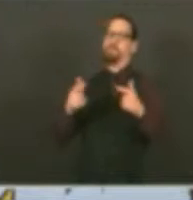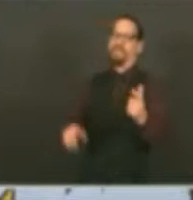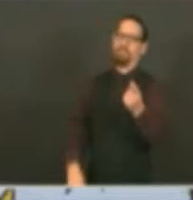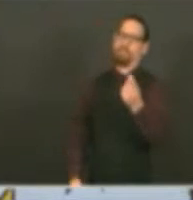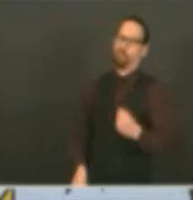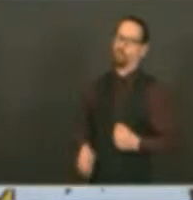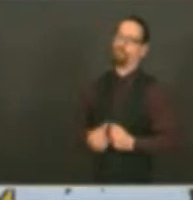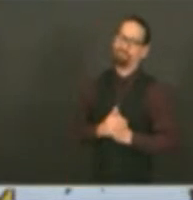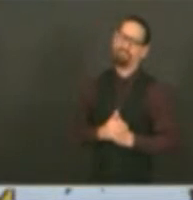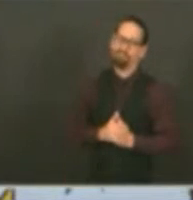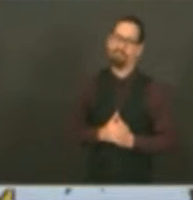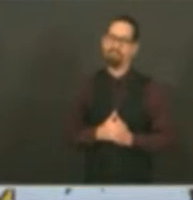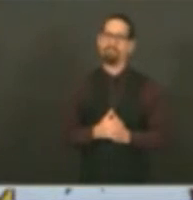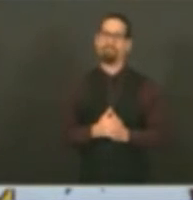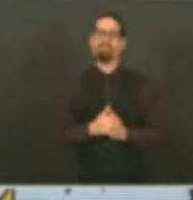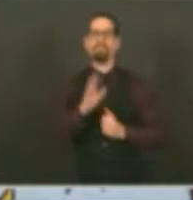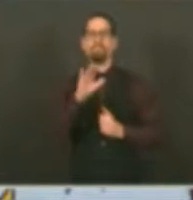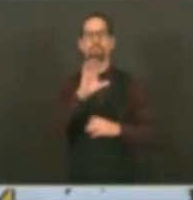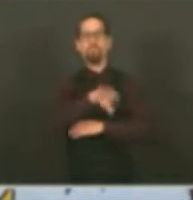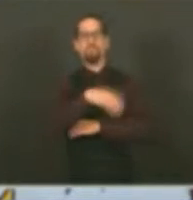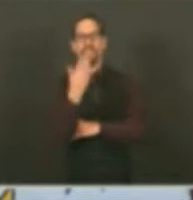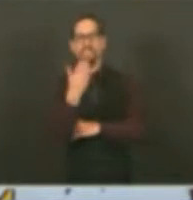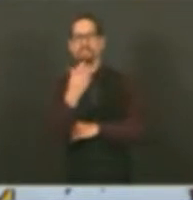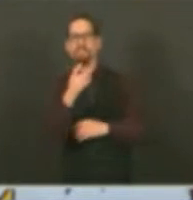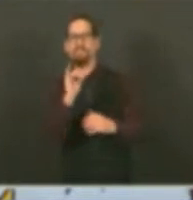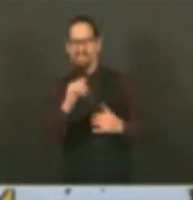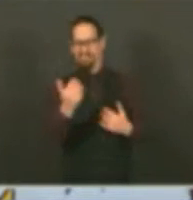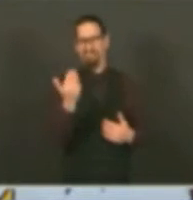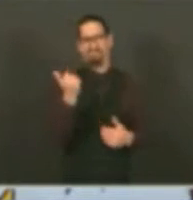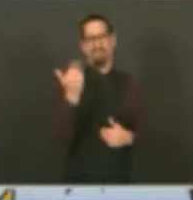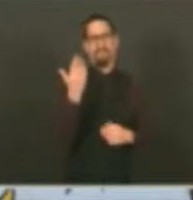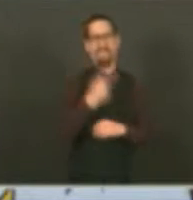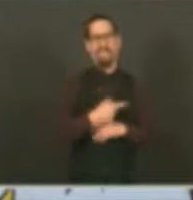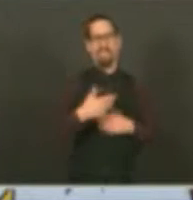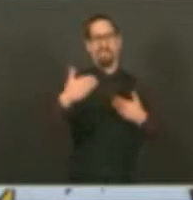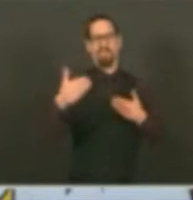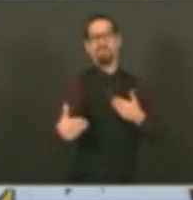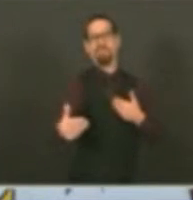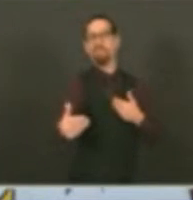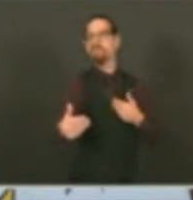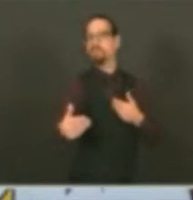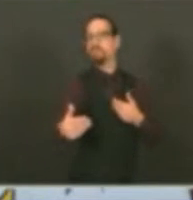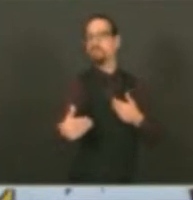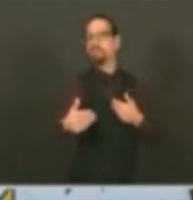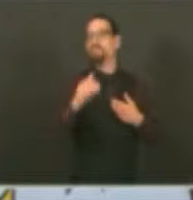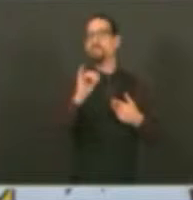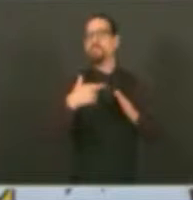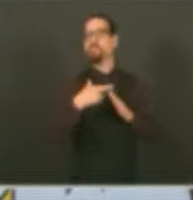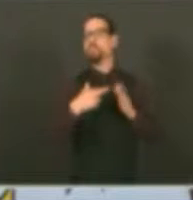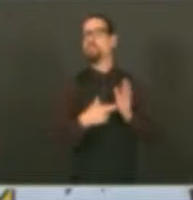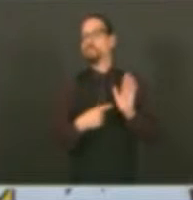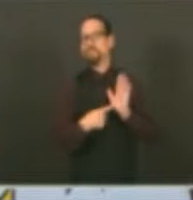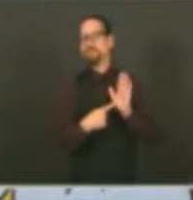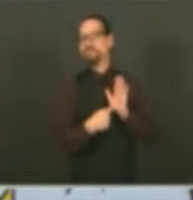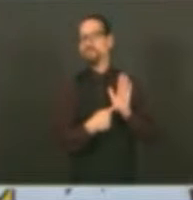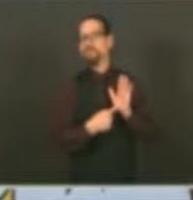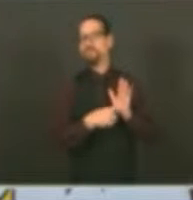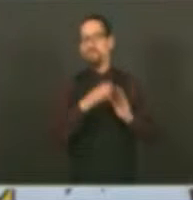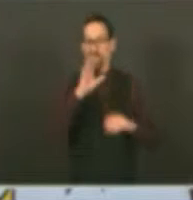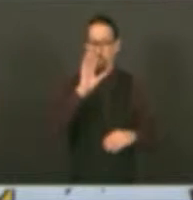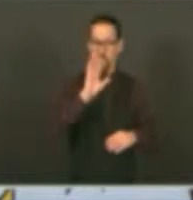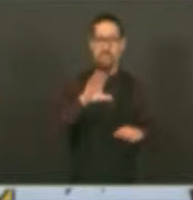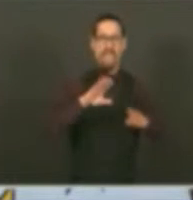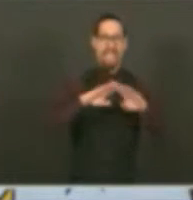So Christmas is still 15 days away, and the rule is stick with your household.